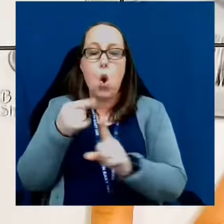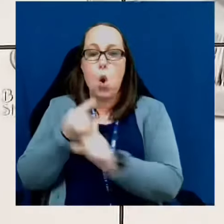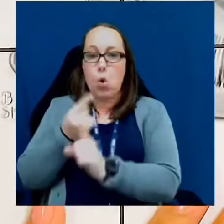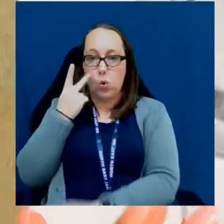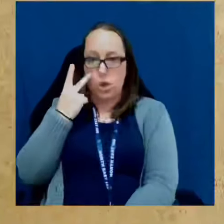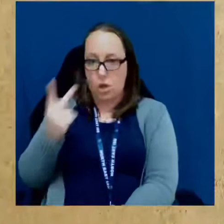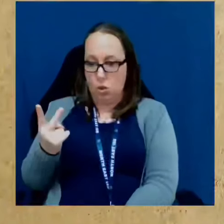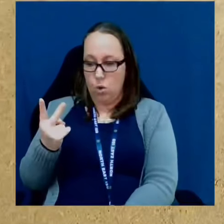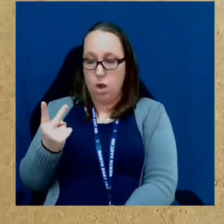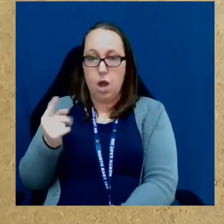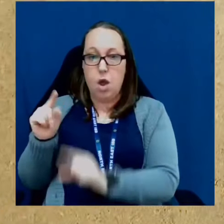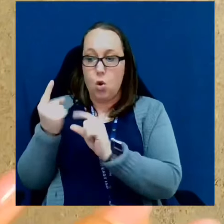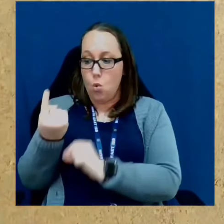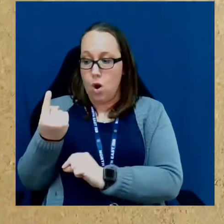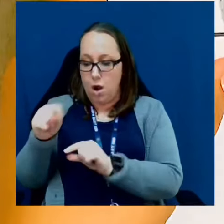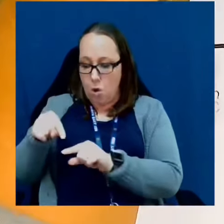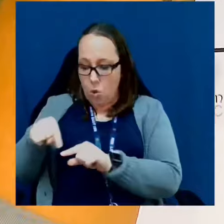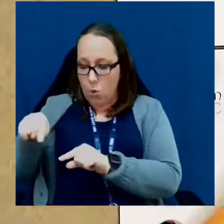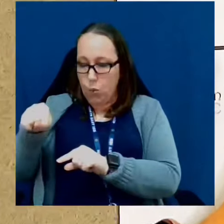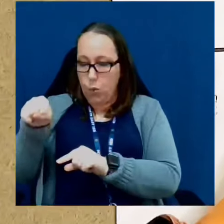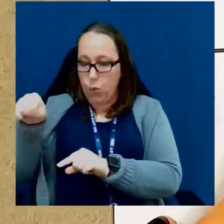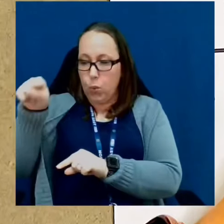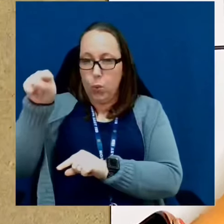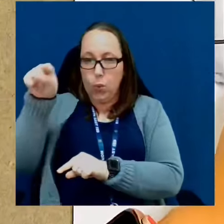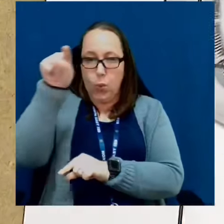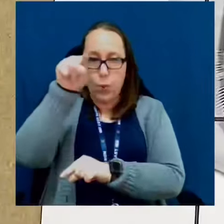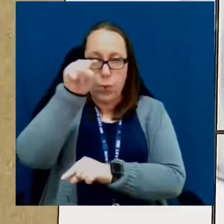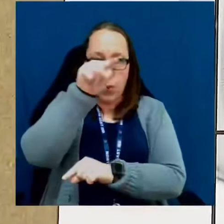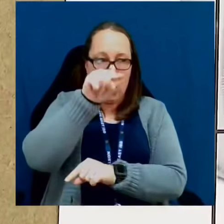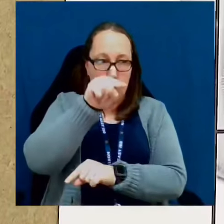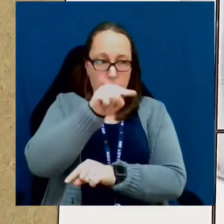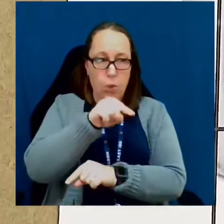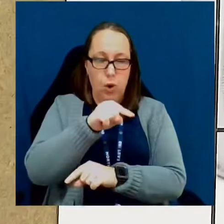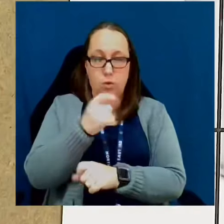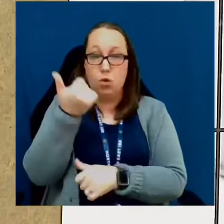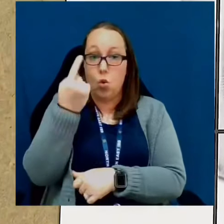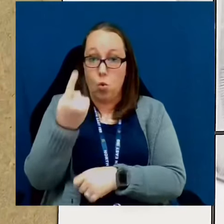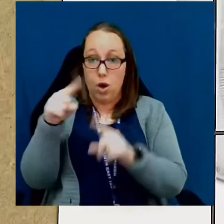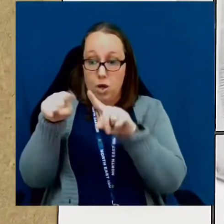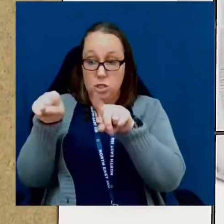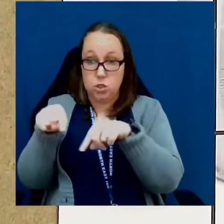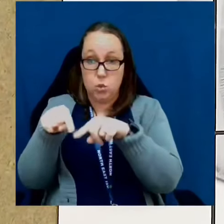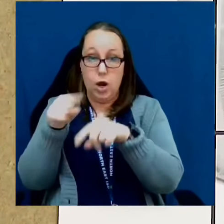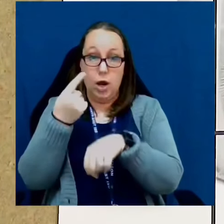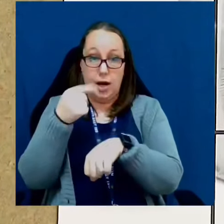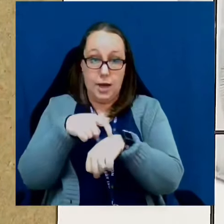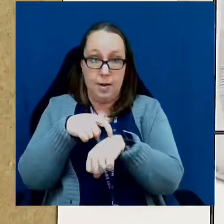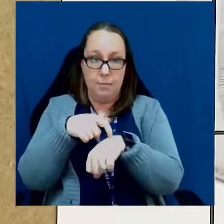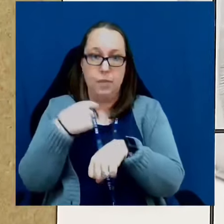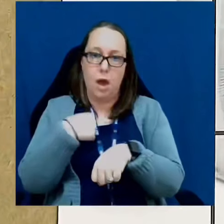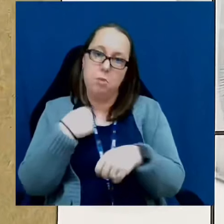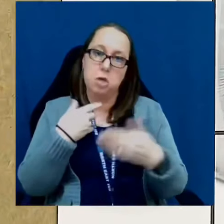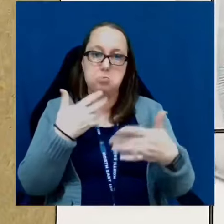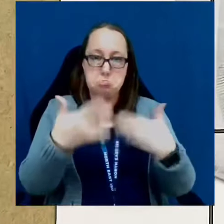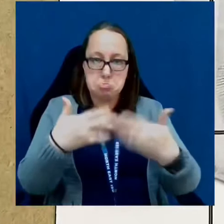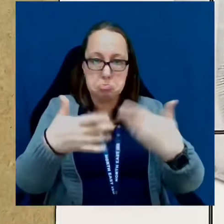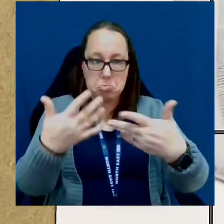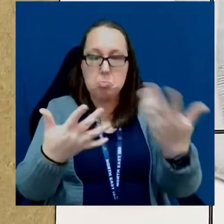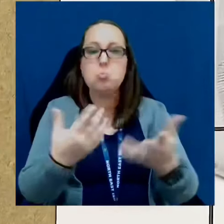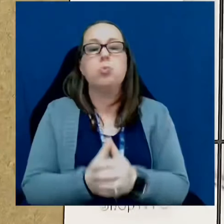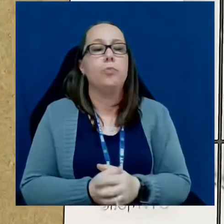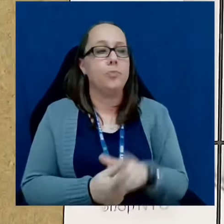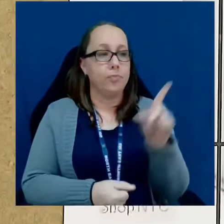letter. Don't worry about shading anything in. We are only looking at the outline. For the sake of time, I'm going to go ahead and speed this